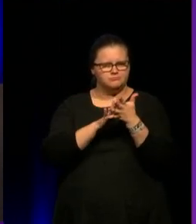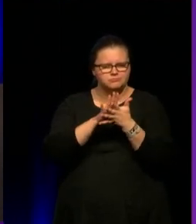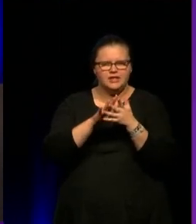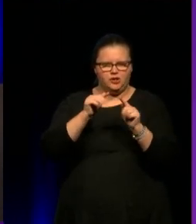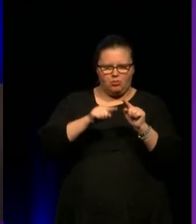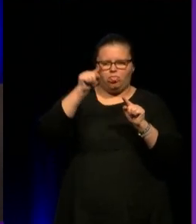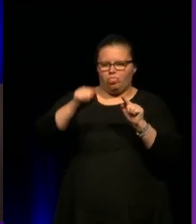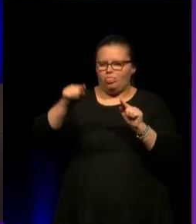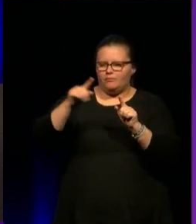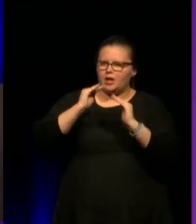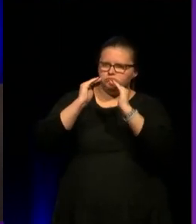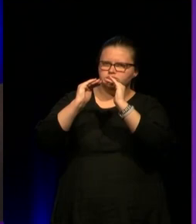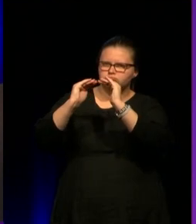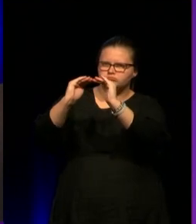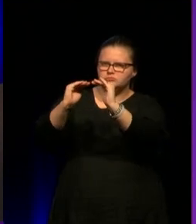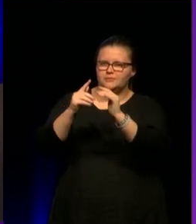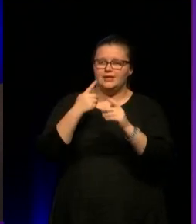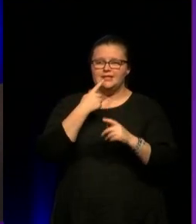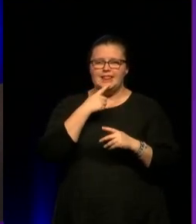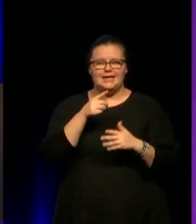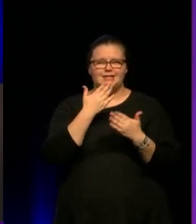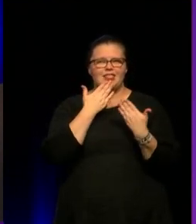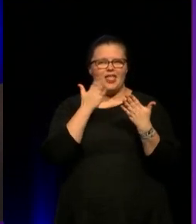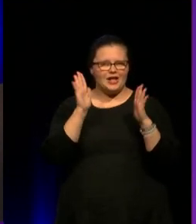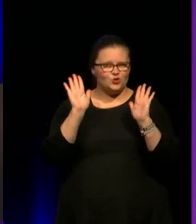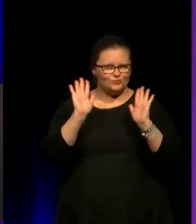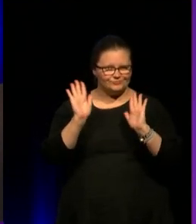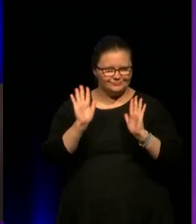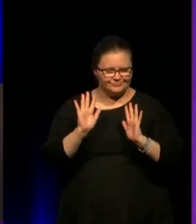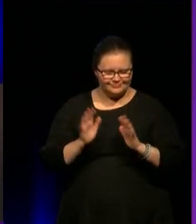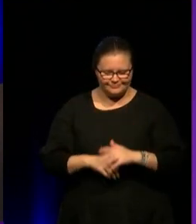exactly. Can I ask you please to thank Dr. Sean Parsons?